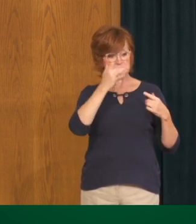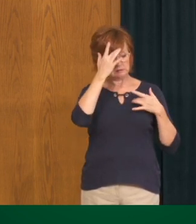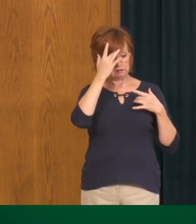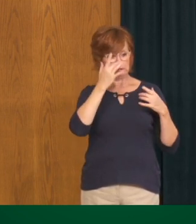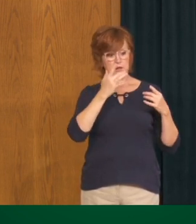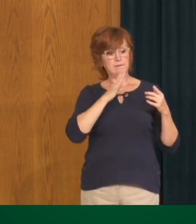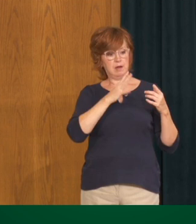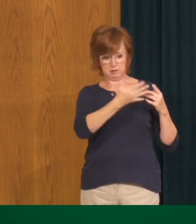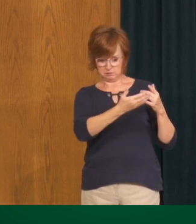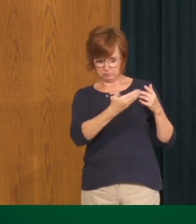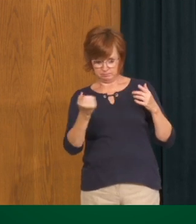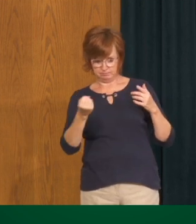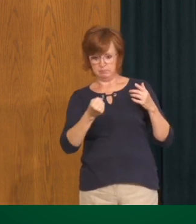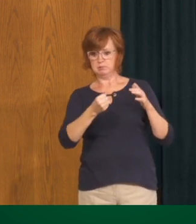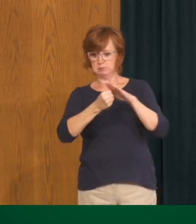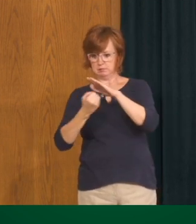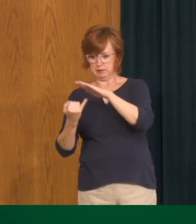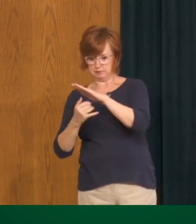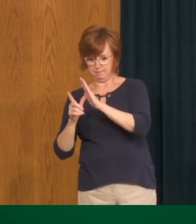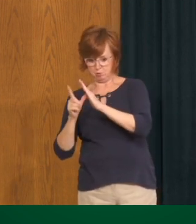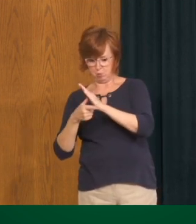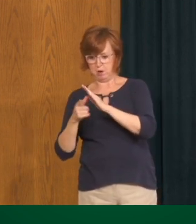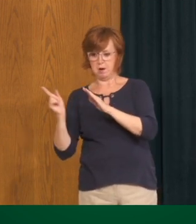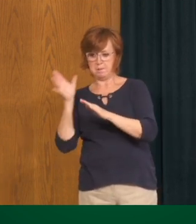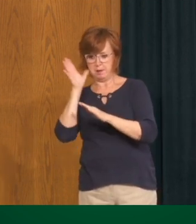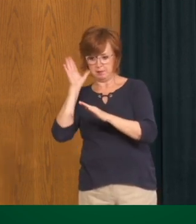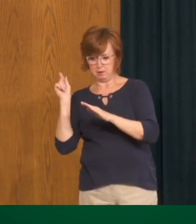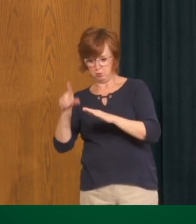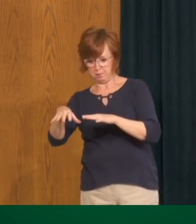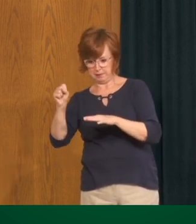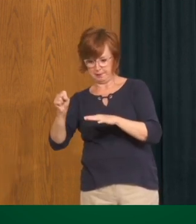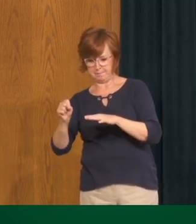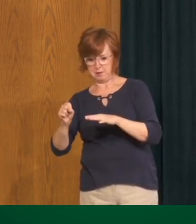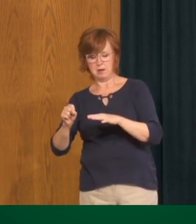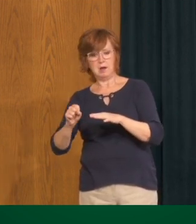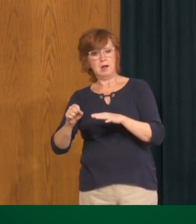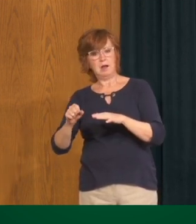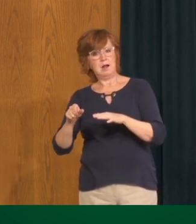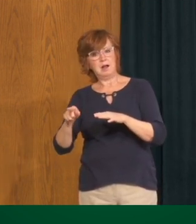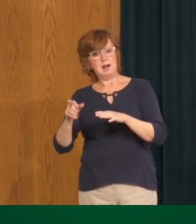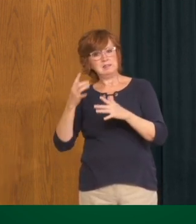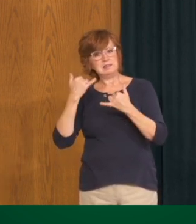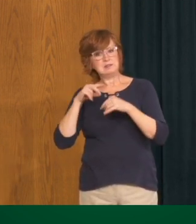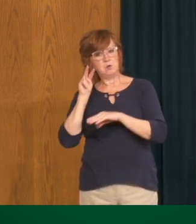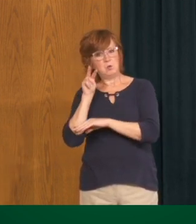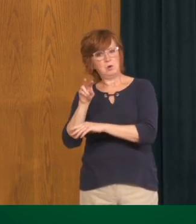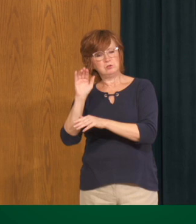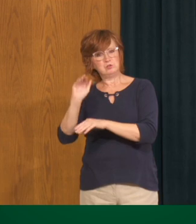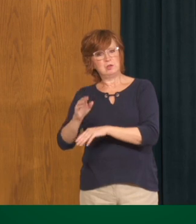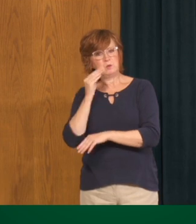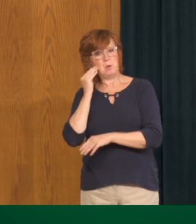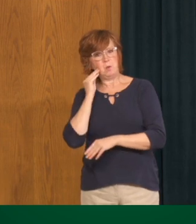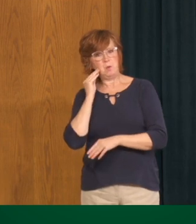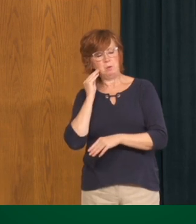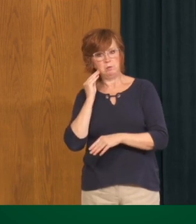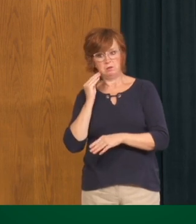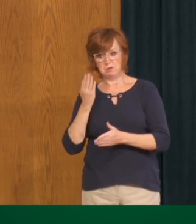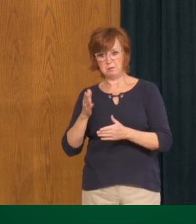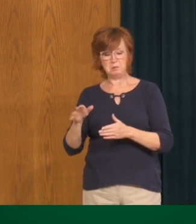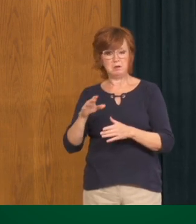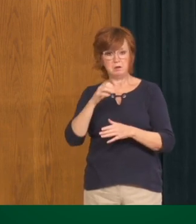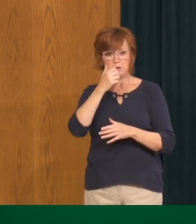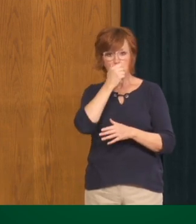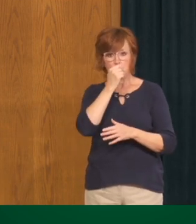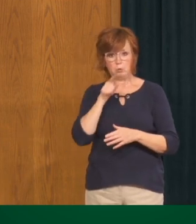COVID positive. Children who are in school will be high priority, just to make sure test results come in a timely way. And then if a child